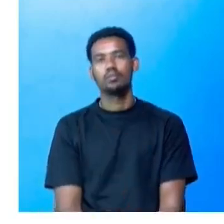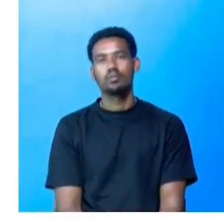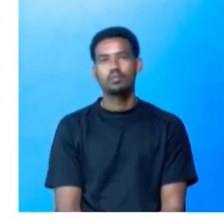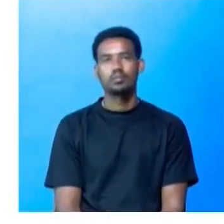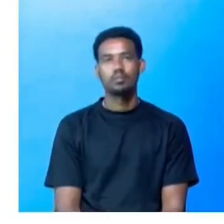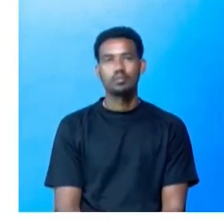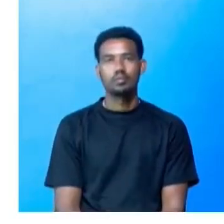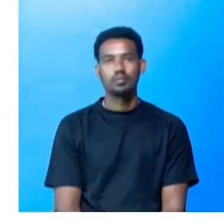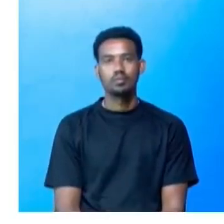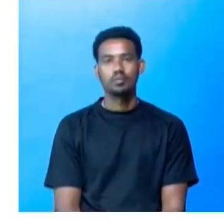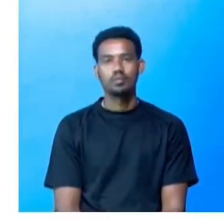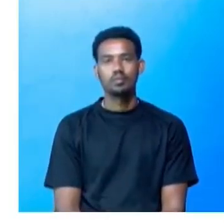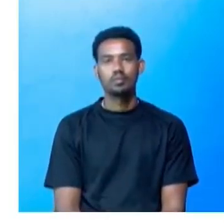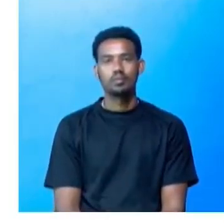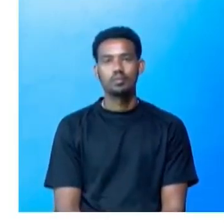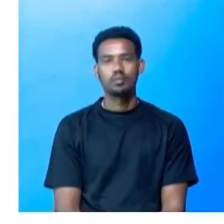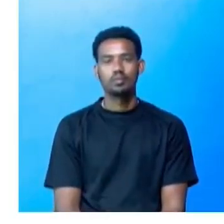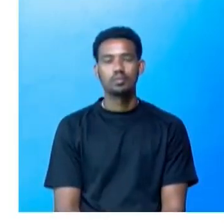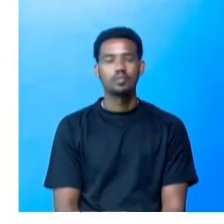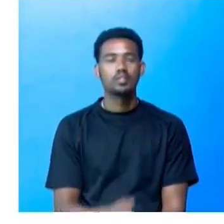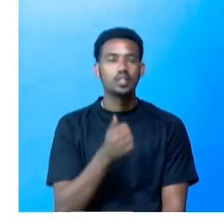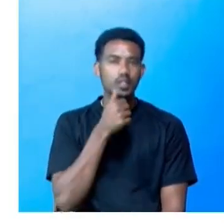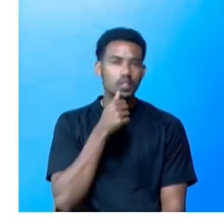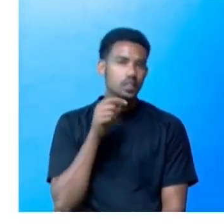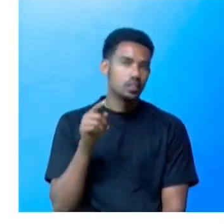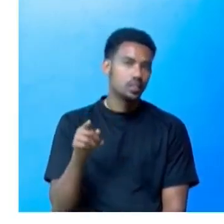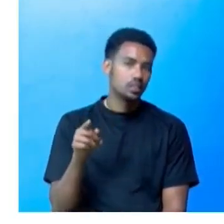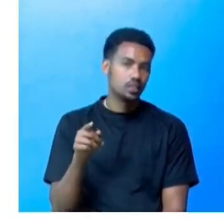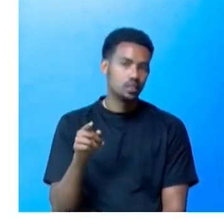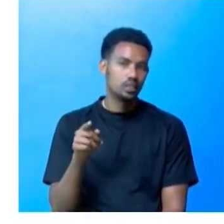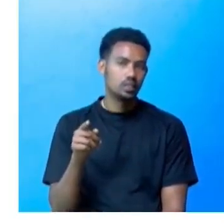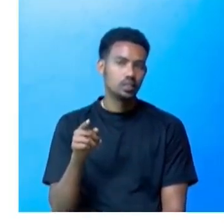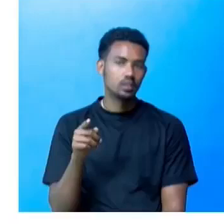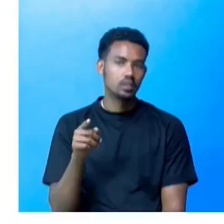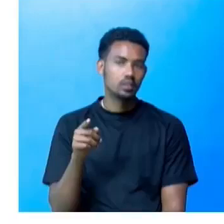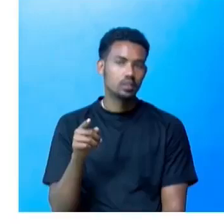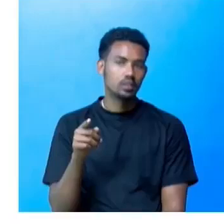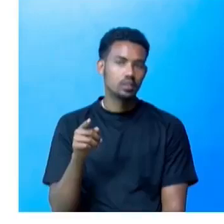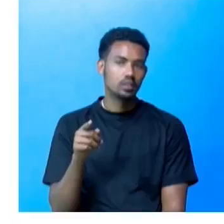Let us add more, students. She makes